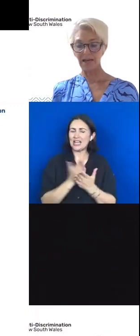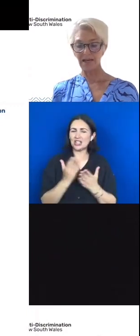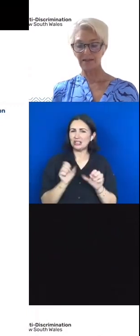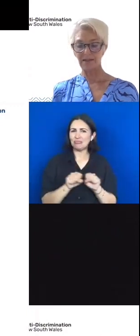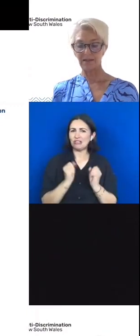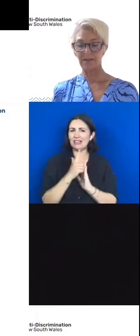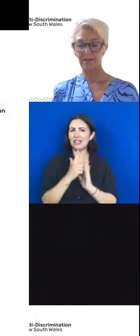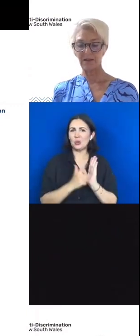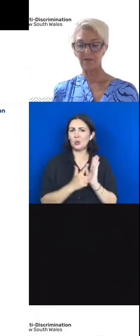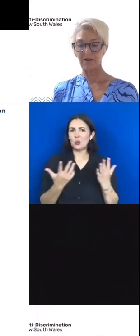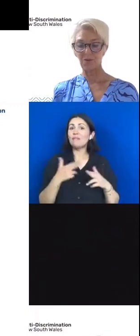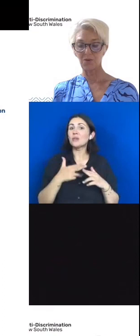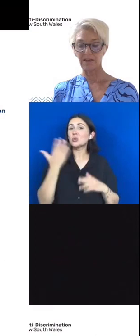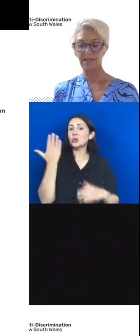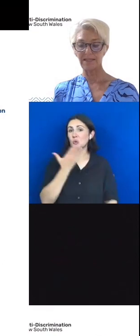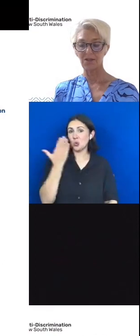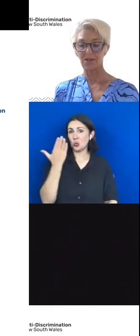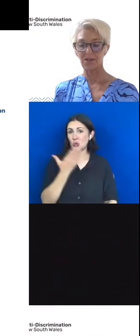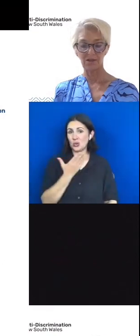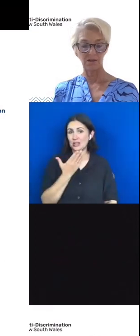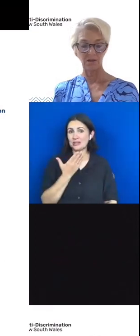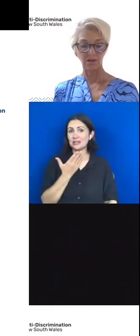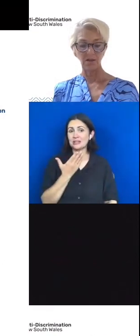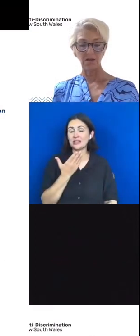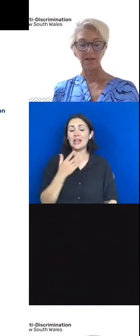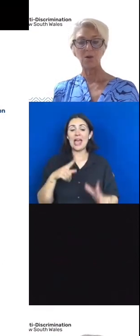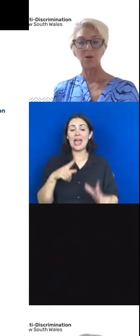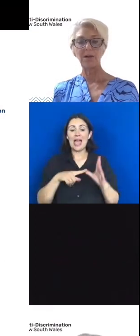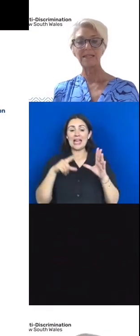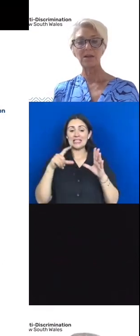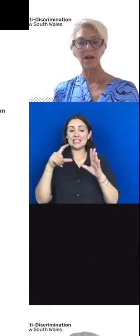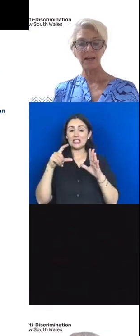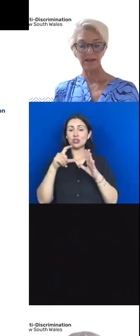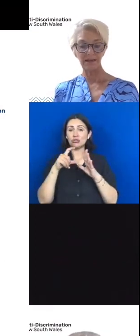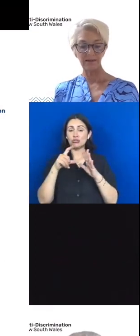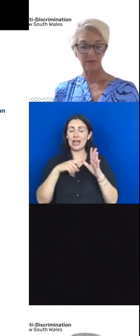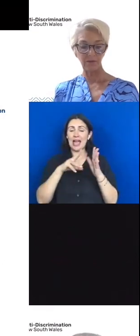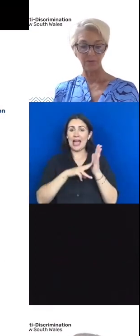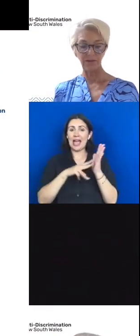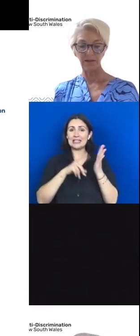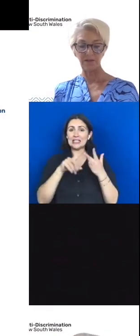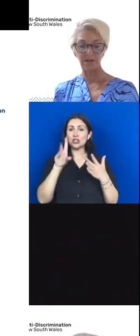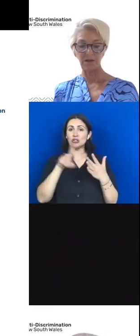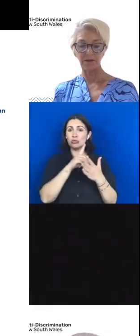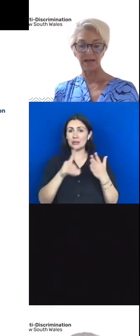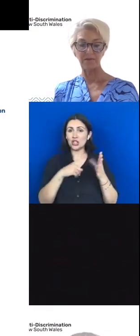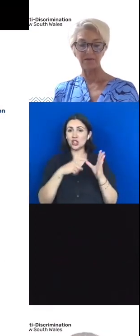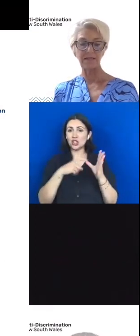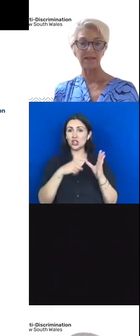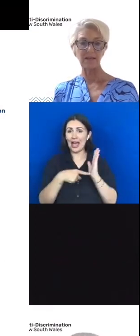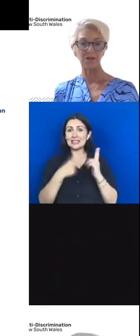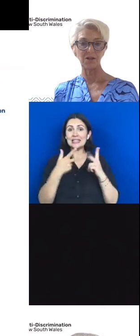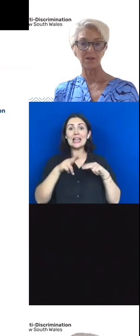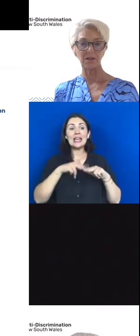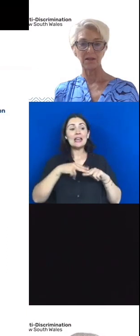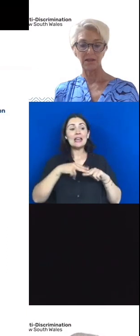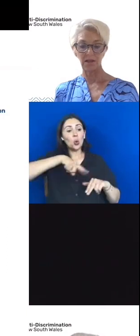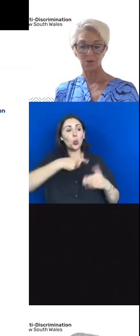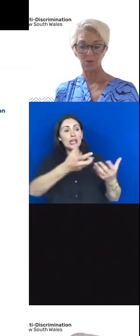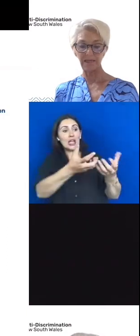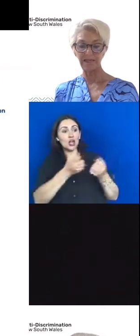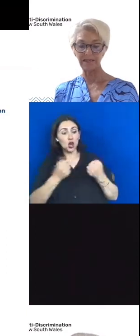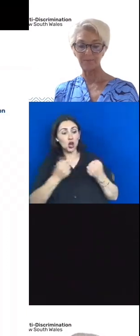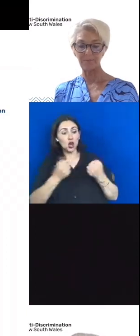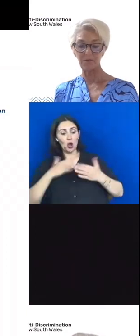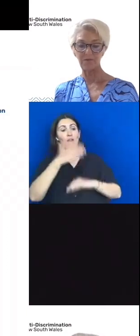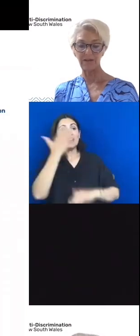Anti-Discrimination Act is beneficial legislation, so it is likely that if we received a complaint of this nature, it